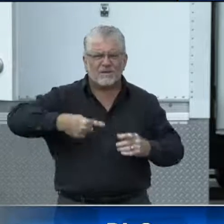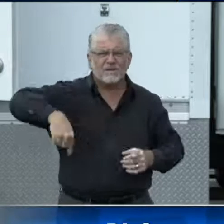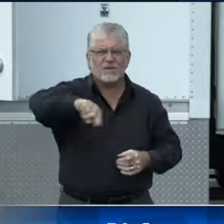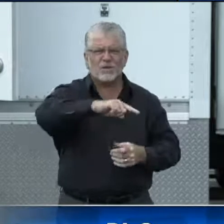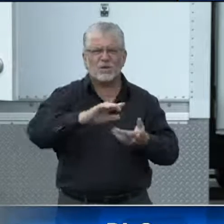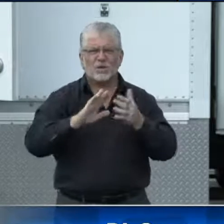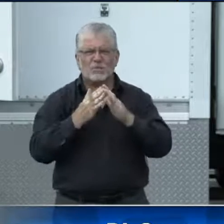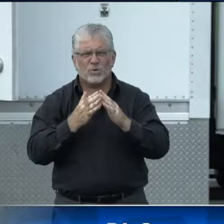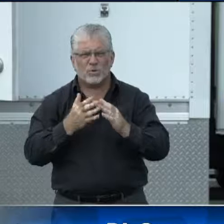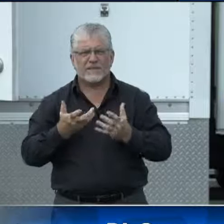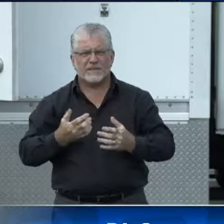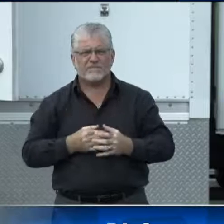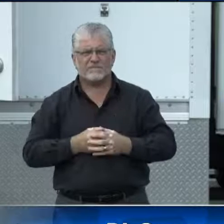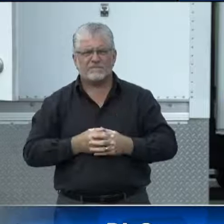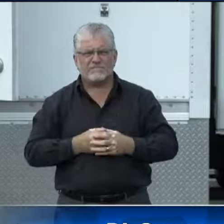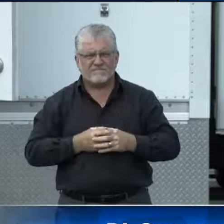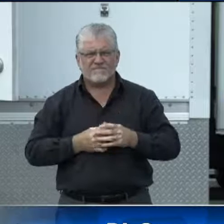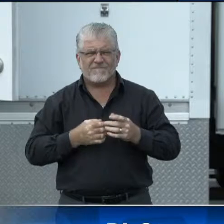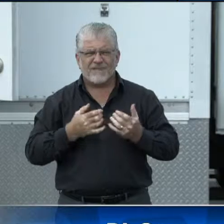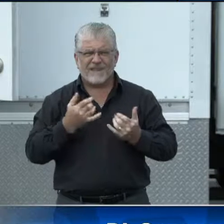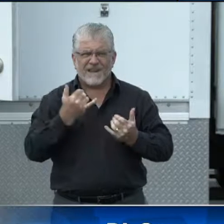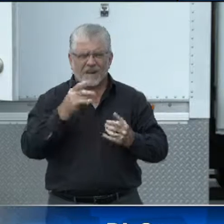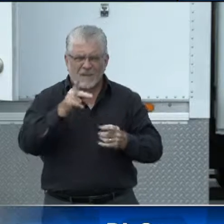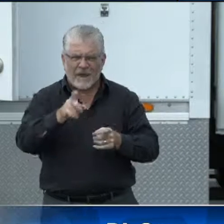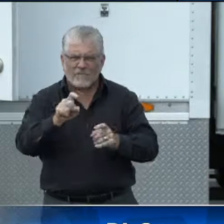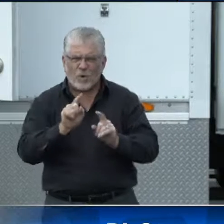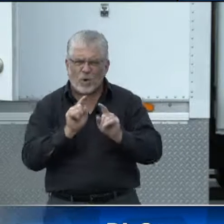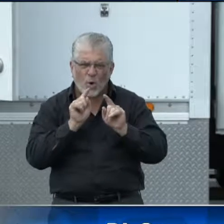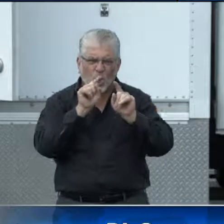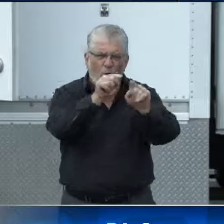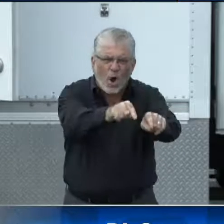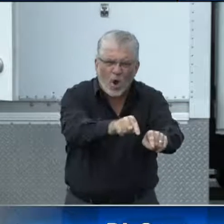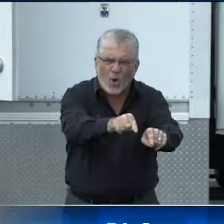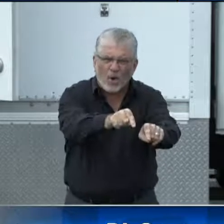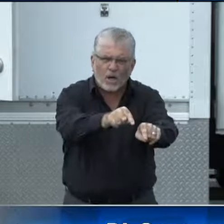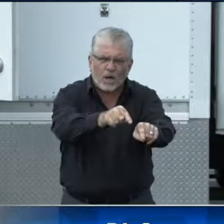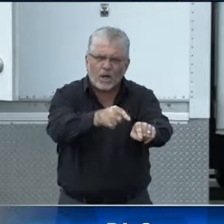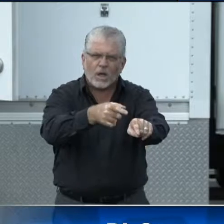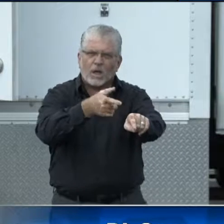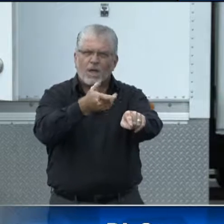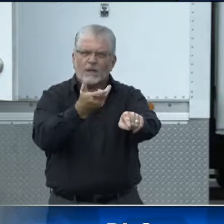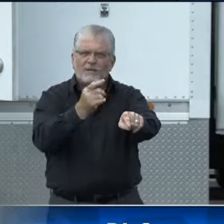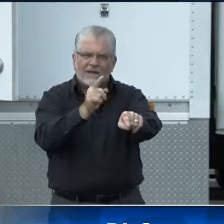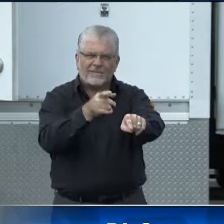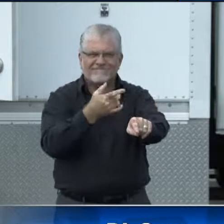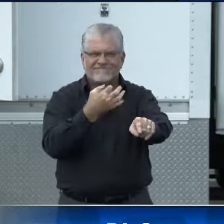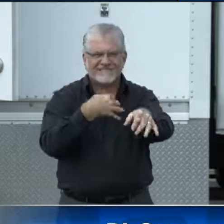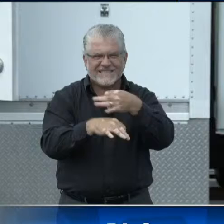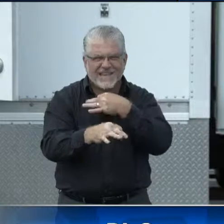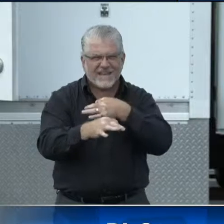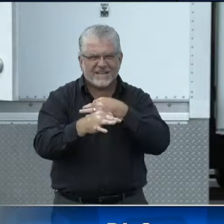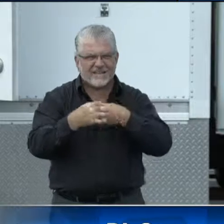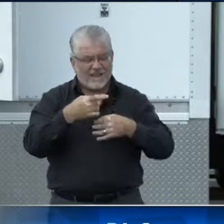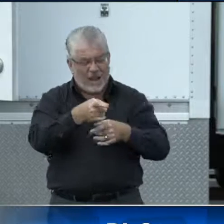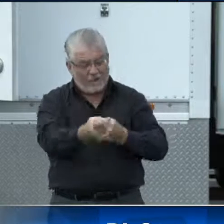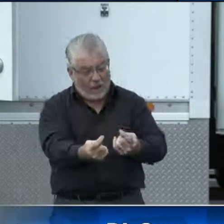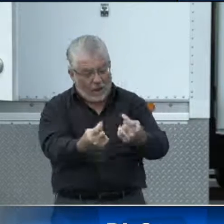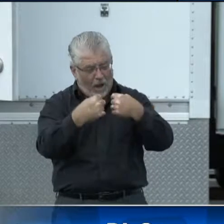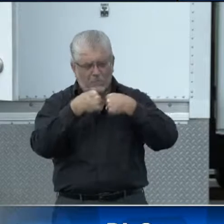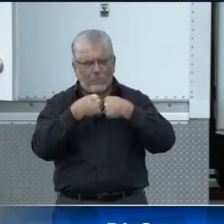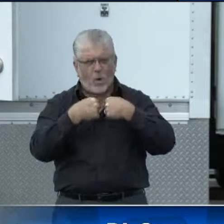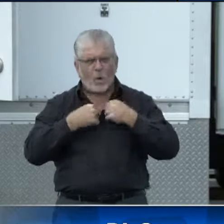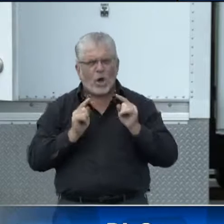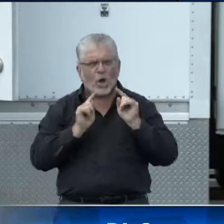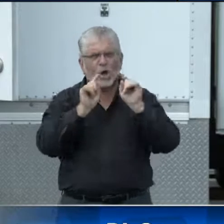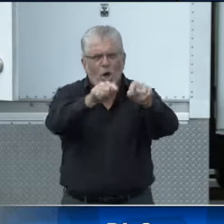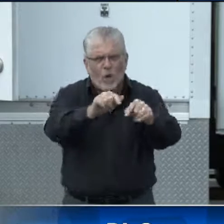Quite literally, we need a COVID-19 movement with wheels. From Latino Connection's